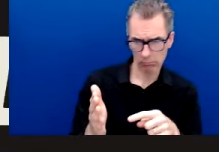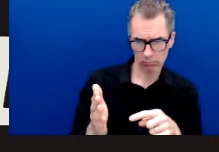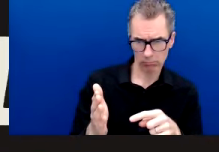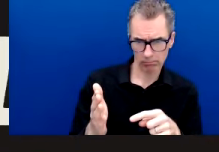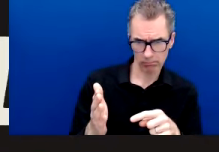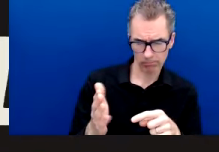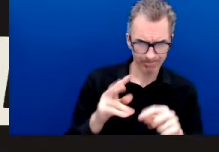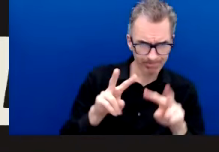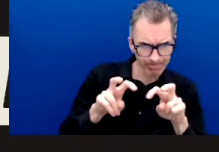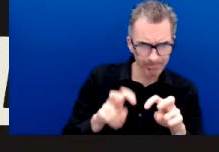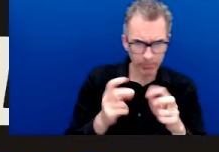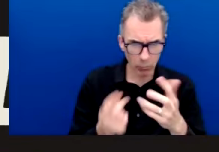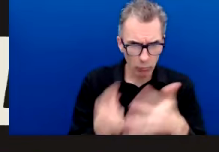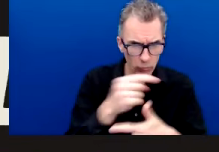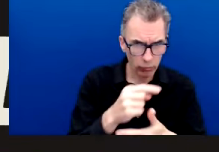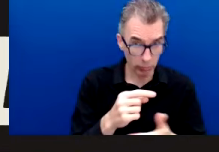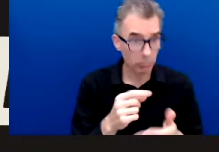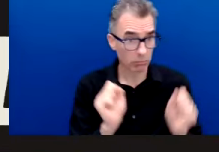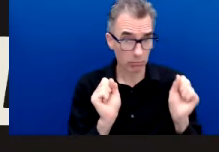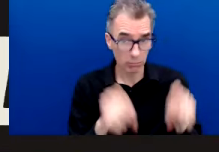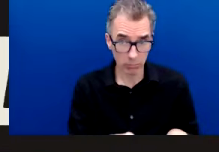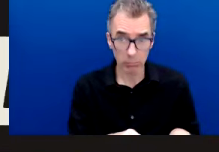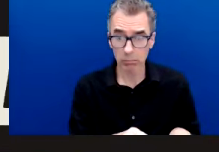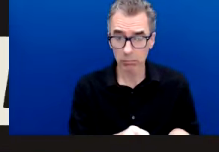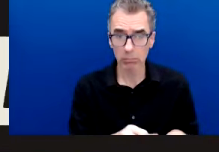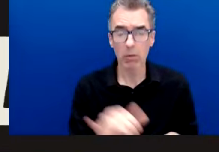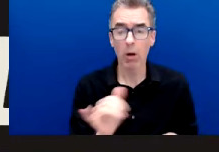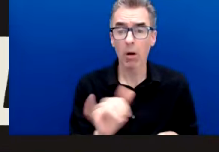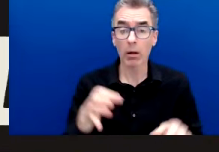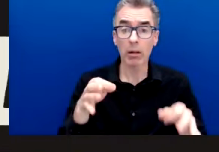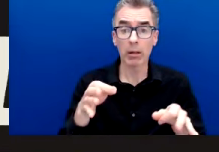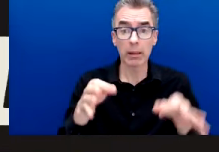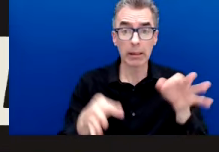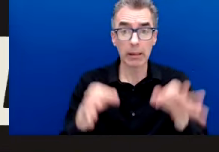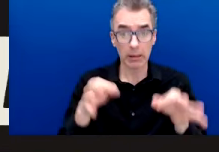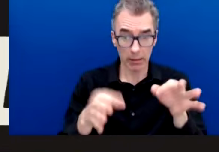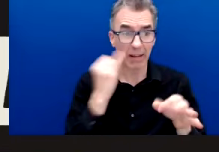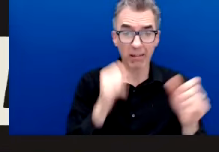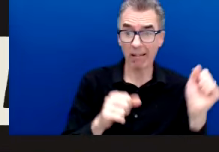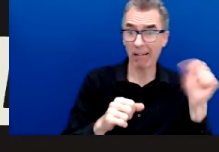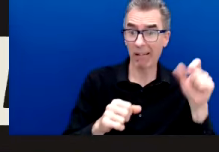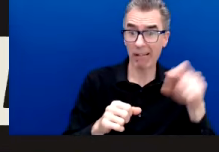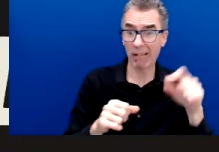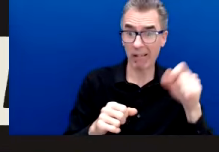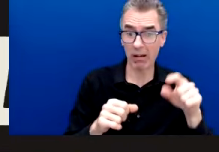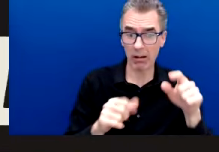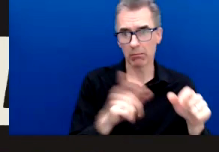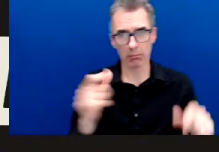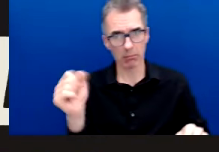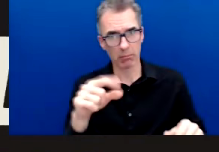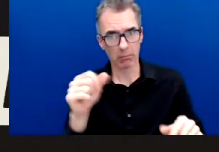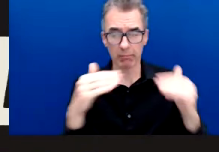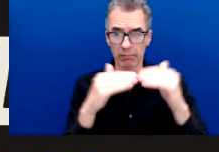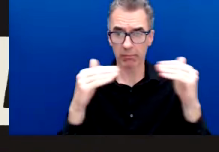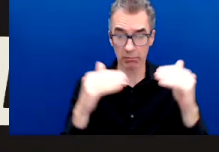report, and at a hearing to have cross-examination. So the complainant has the